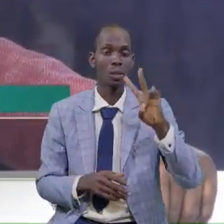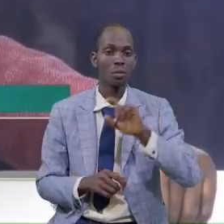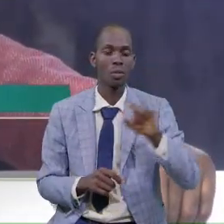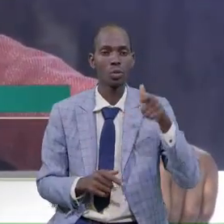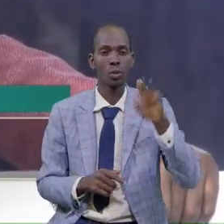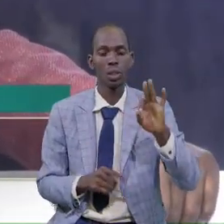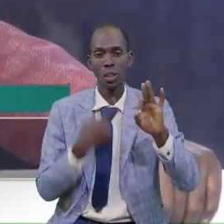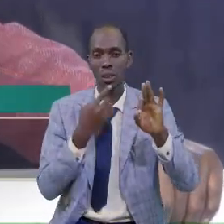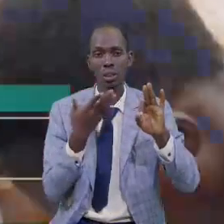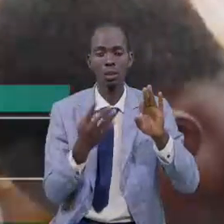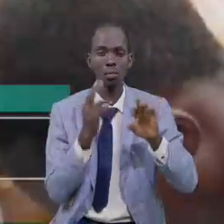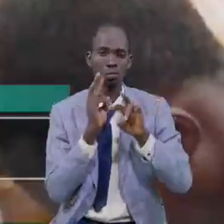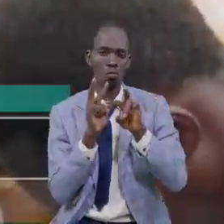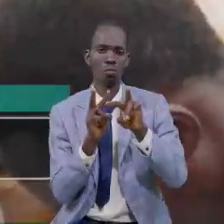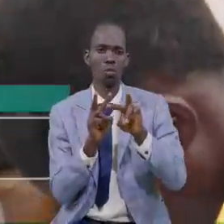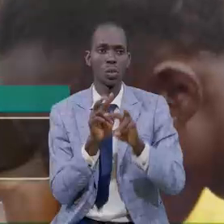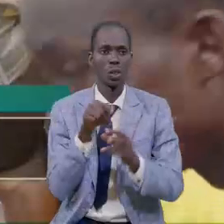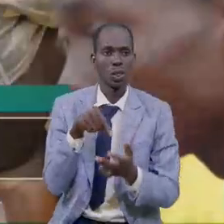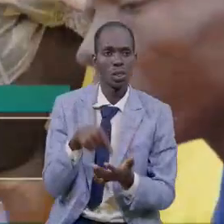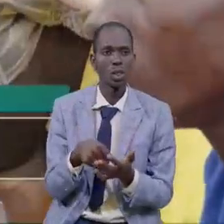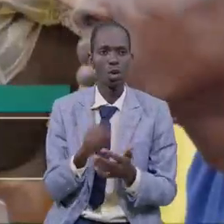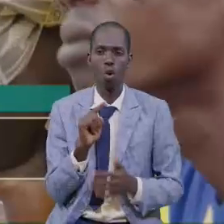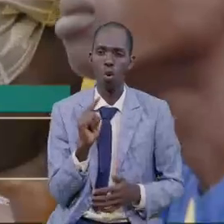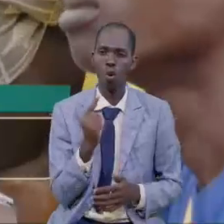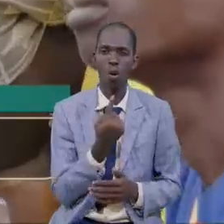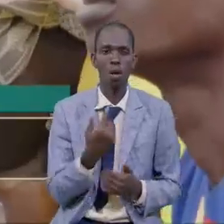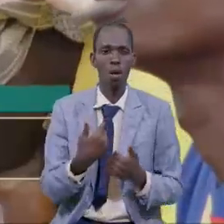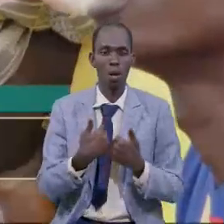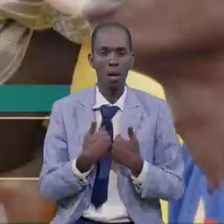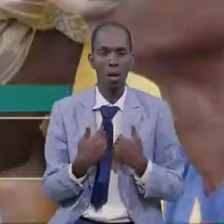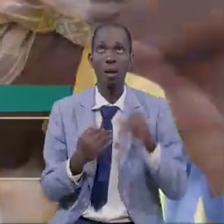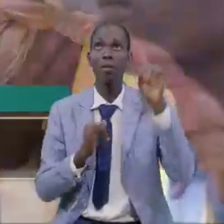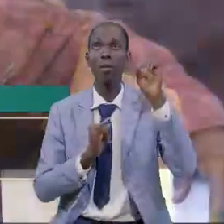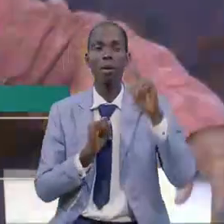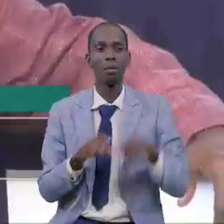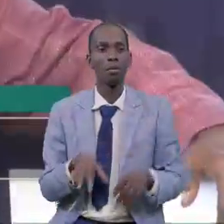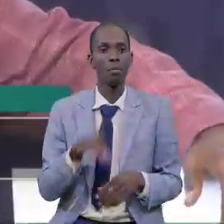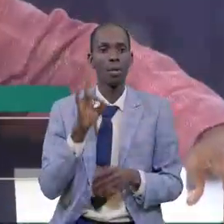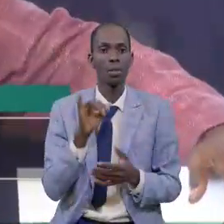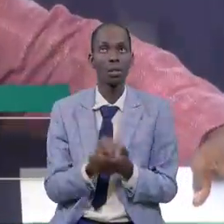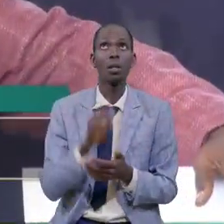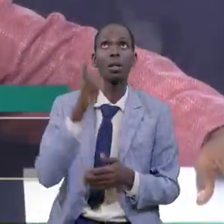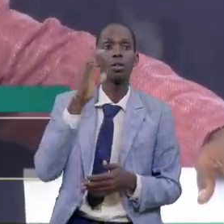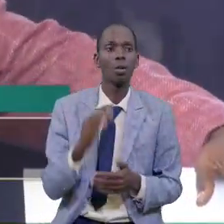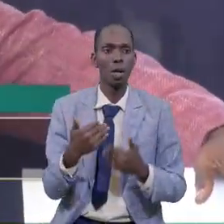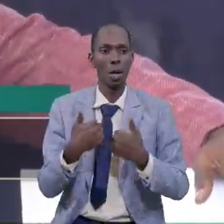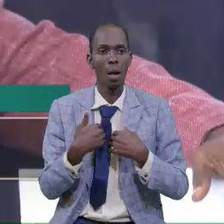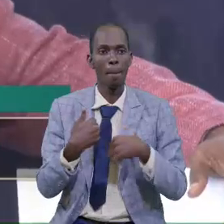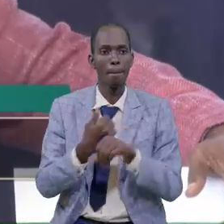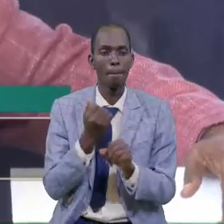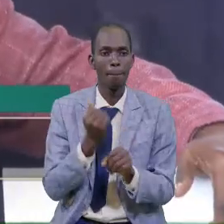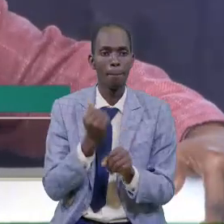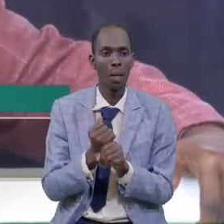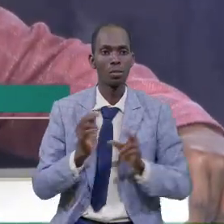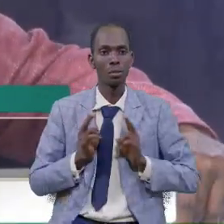this only have I found, that God has made man upright.